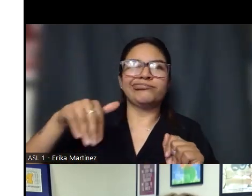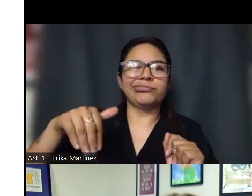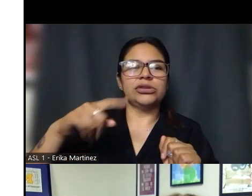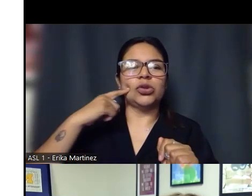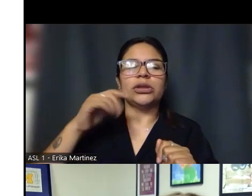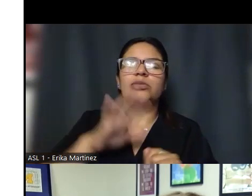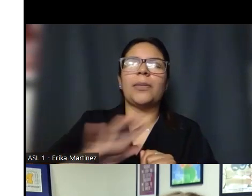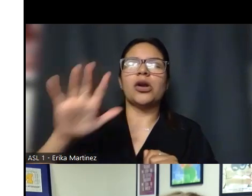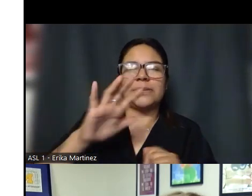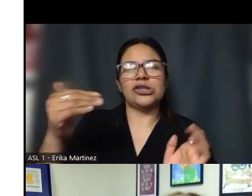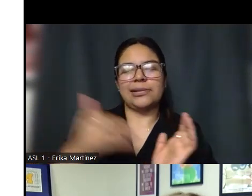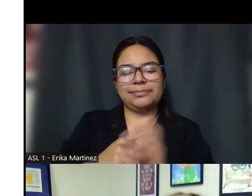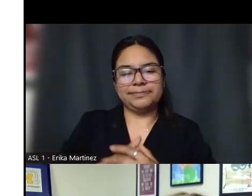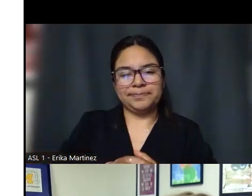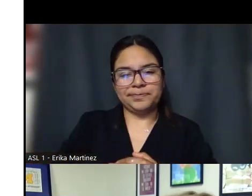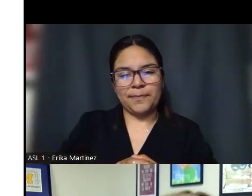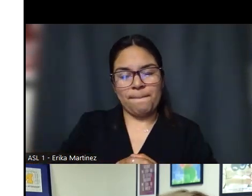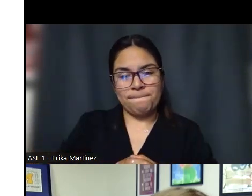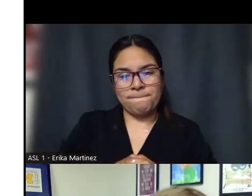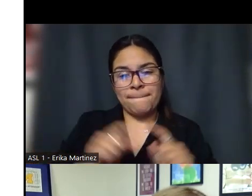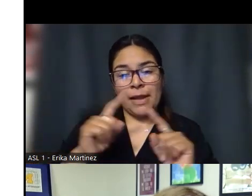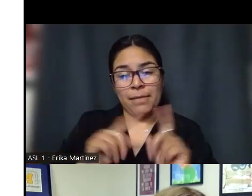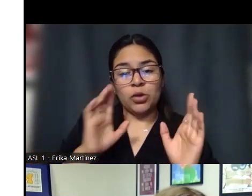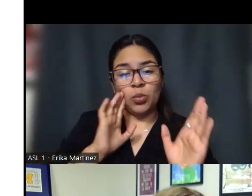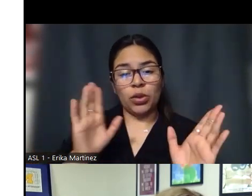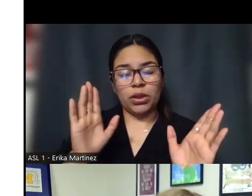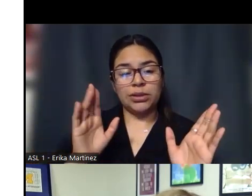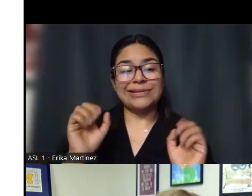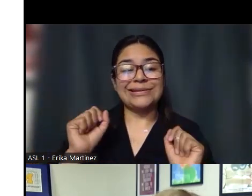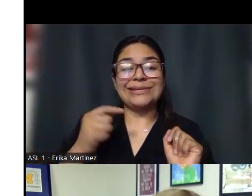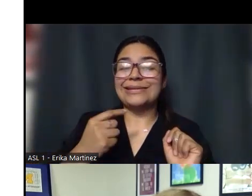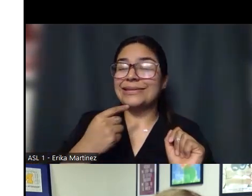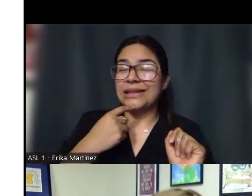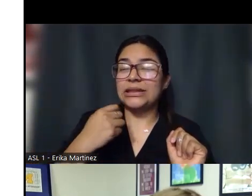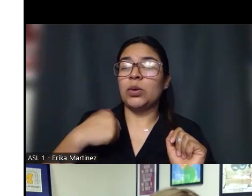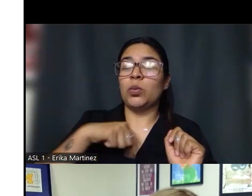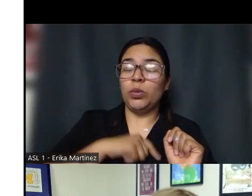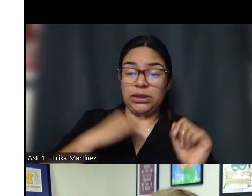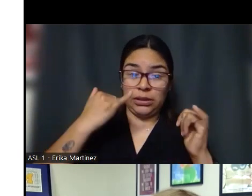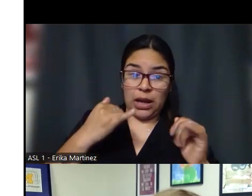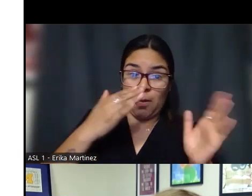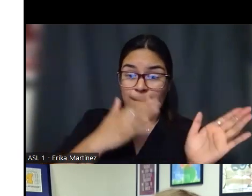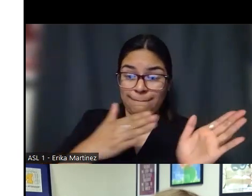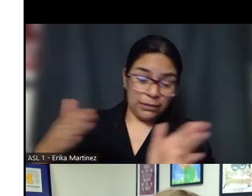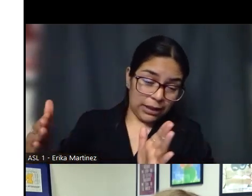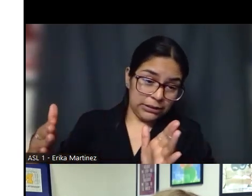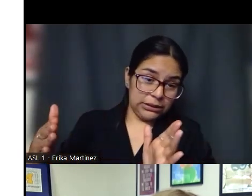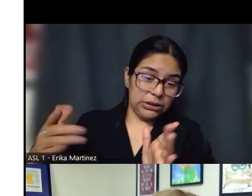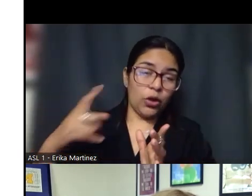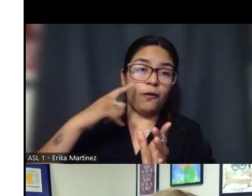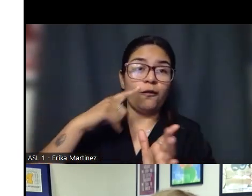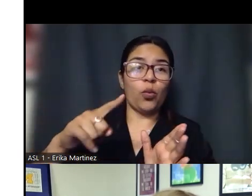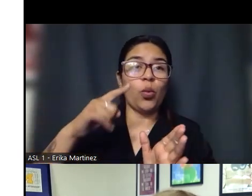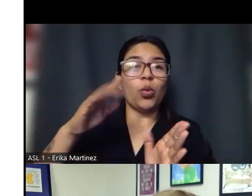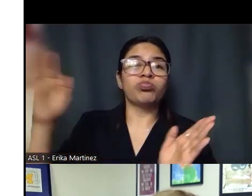are. What I can say is we're planning now for reductions